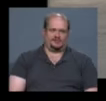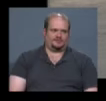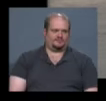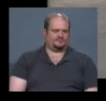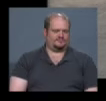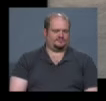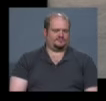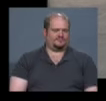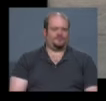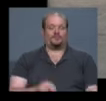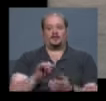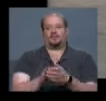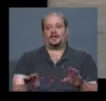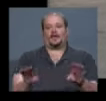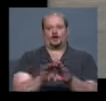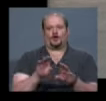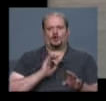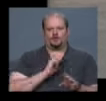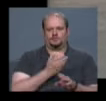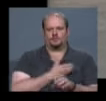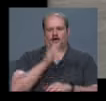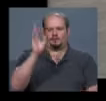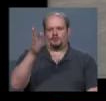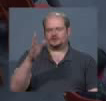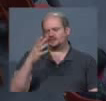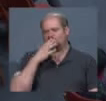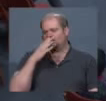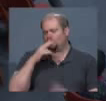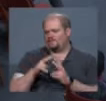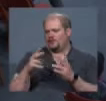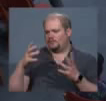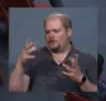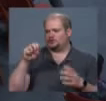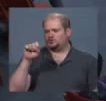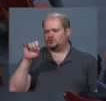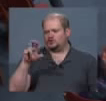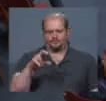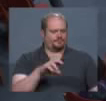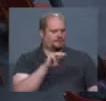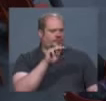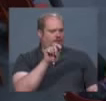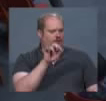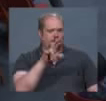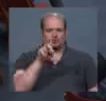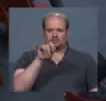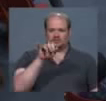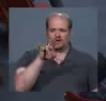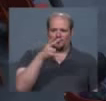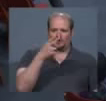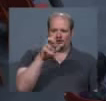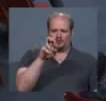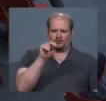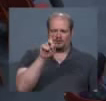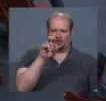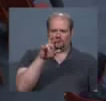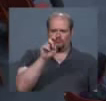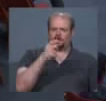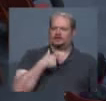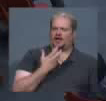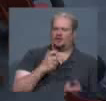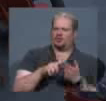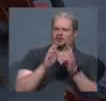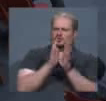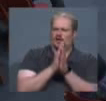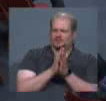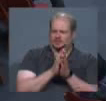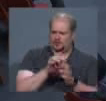So then that concludes our presentation. Thank you very much, sir. Director Hendricks, did you have I just wanted to ask